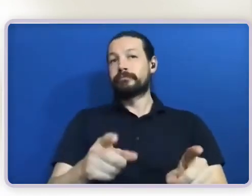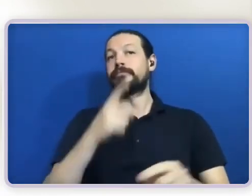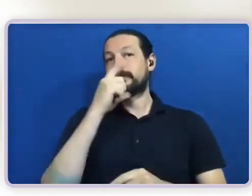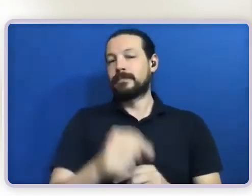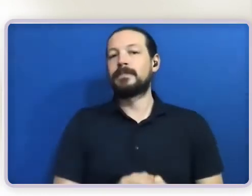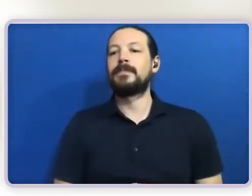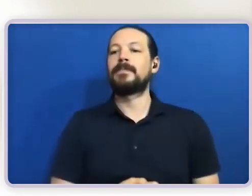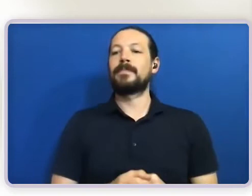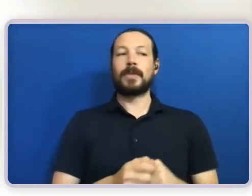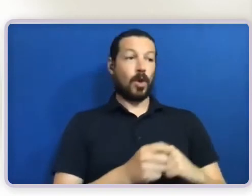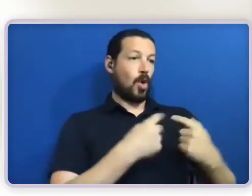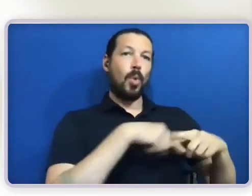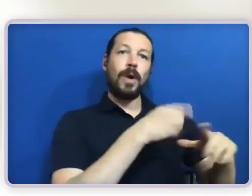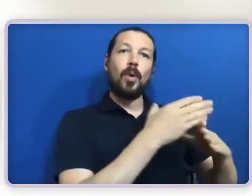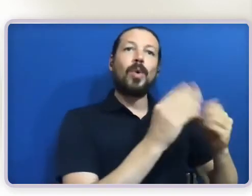other stakeholders.